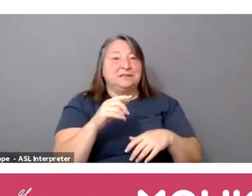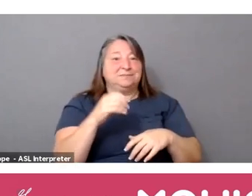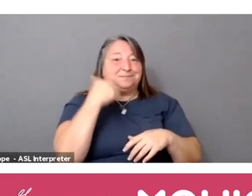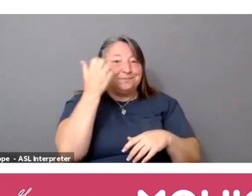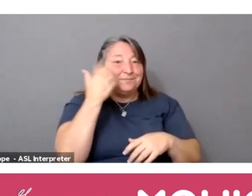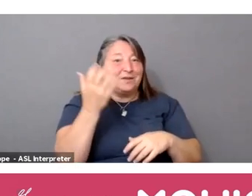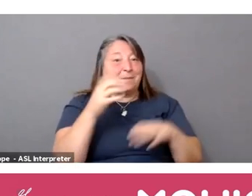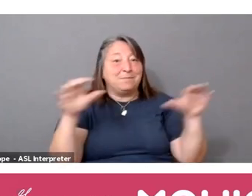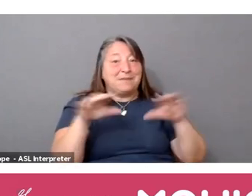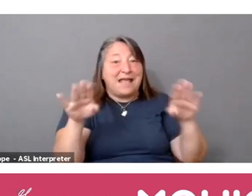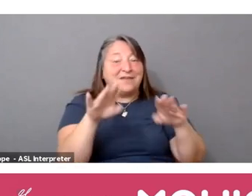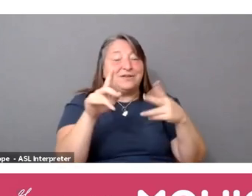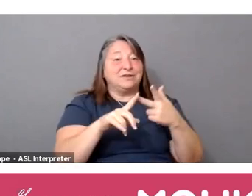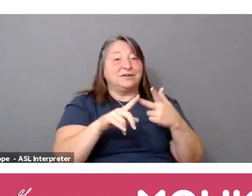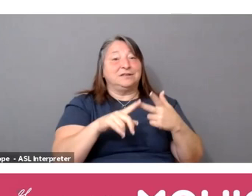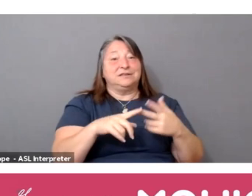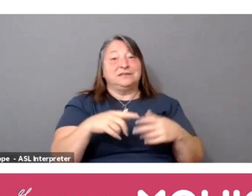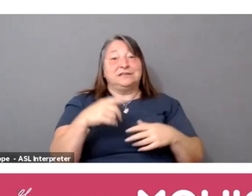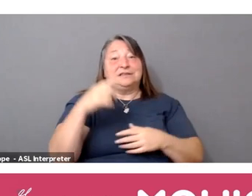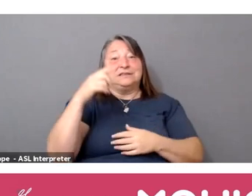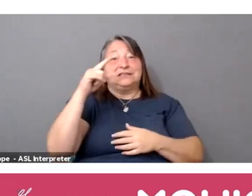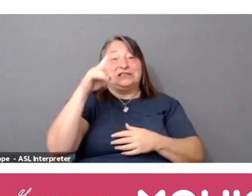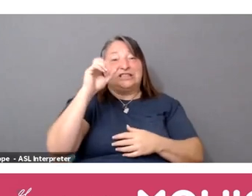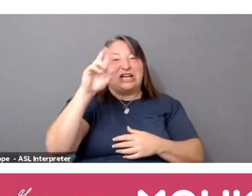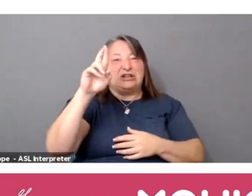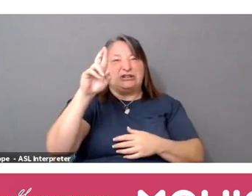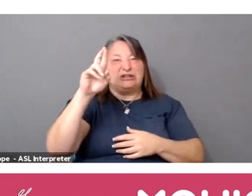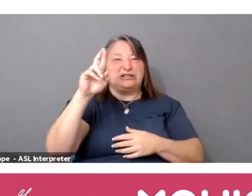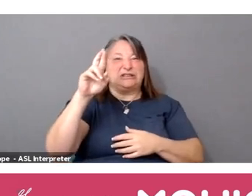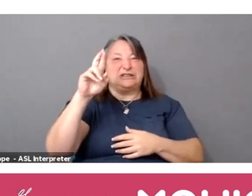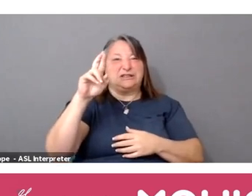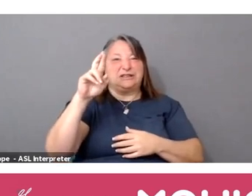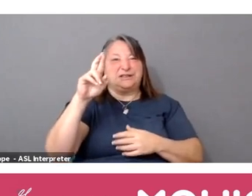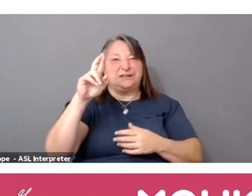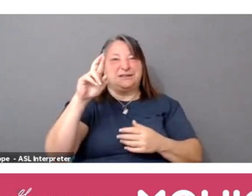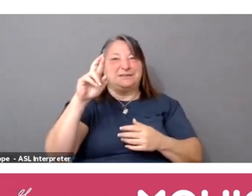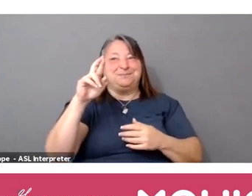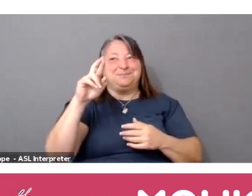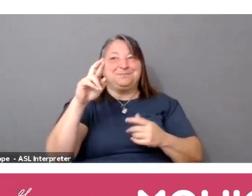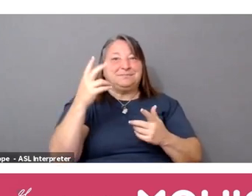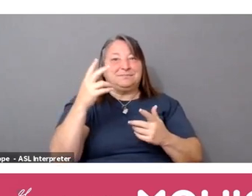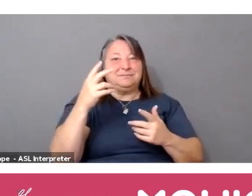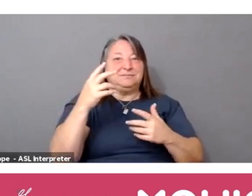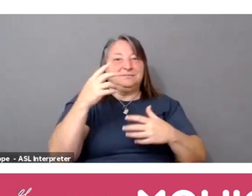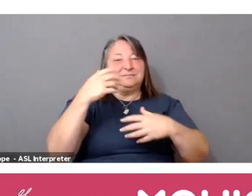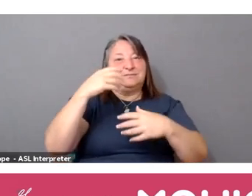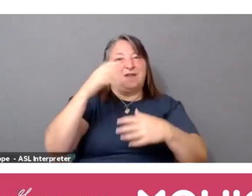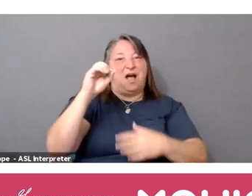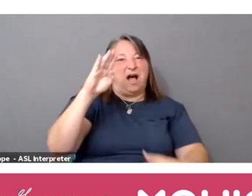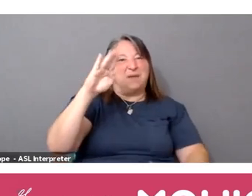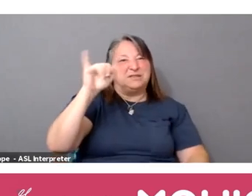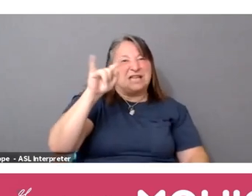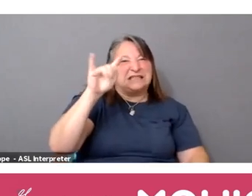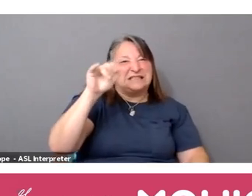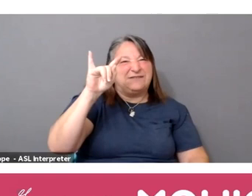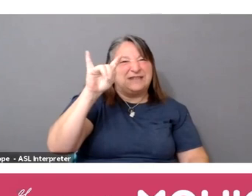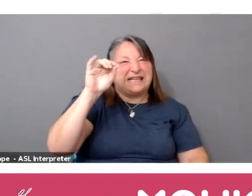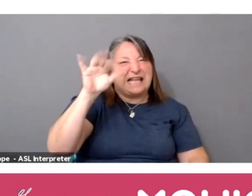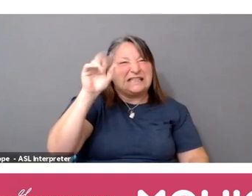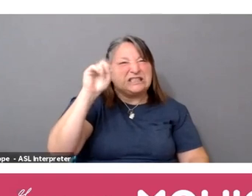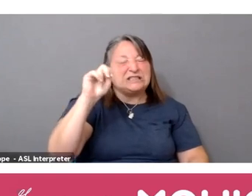sexual objectification, both verbal and visual. We also looked at whether or not the characters were portrayed as stupid or